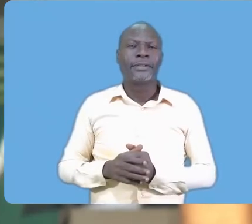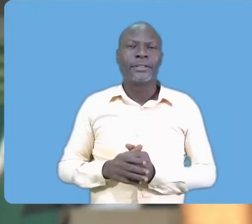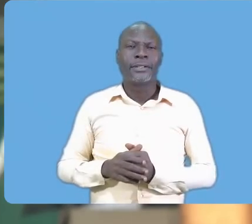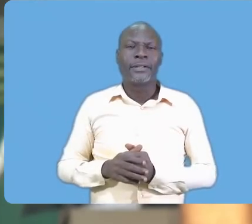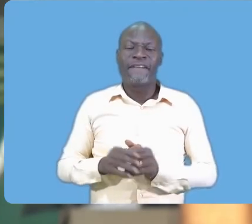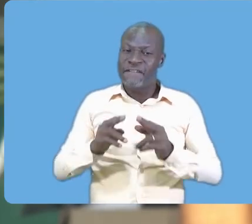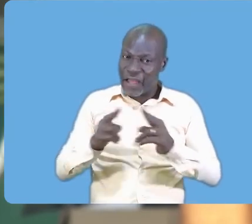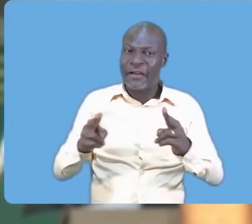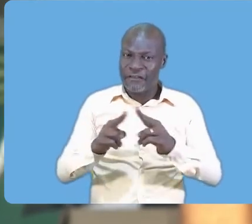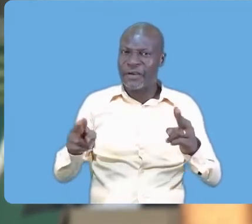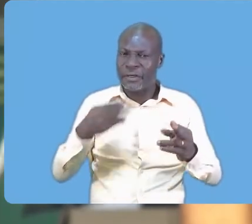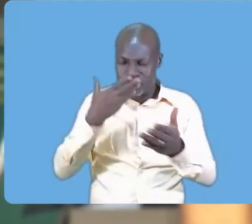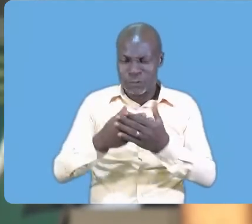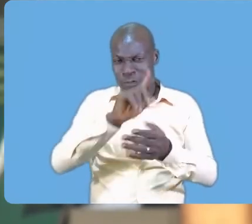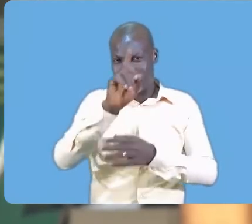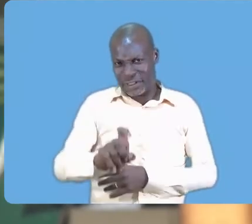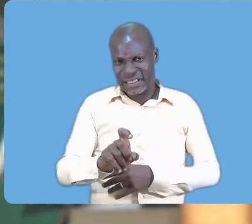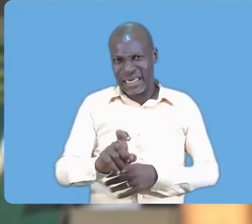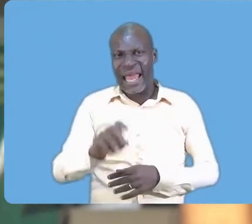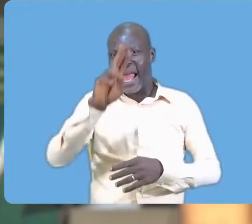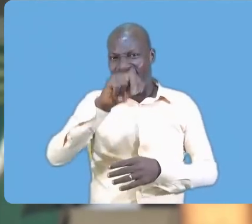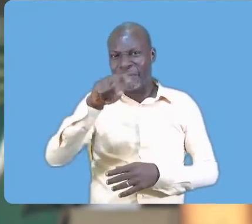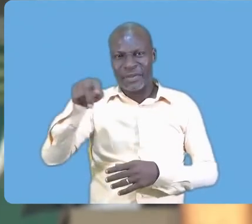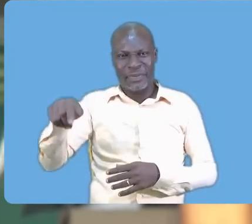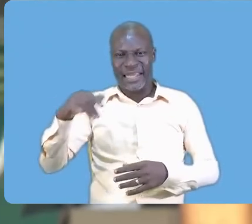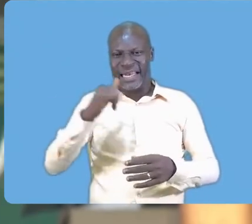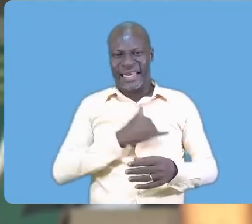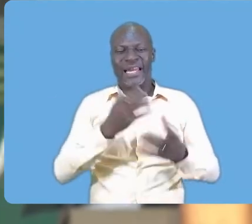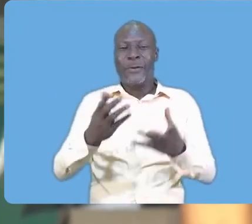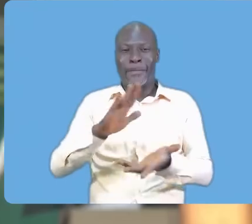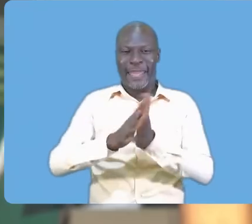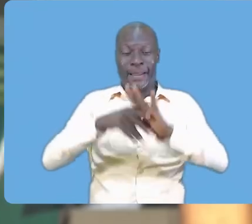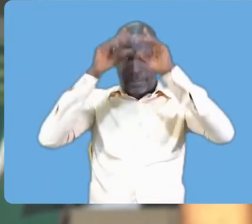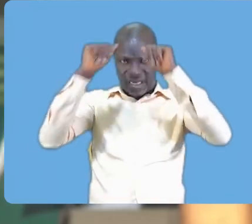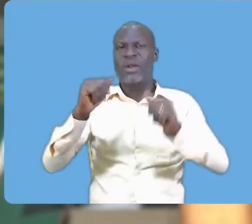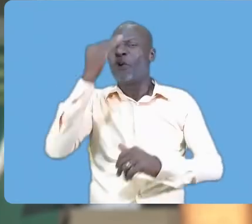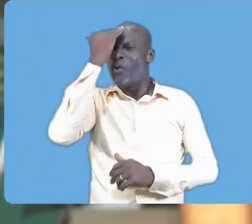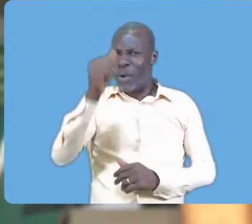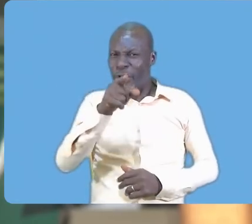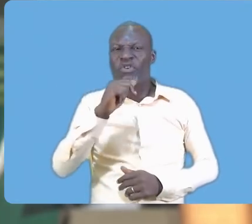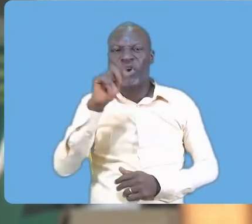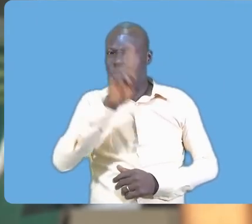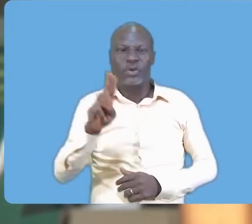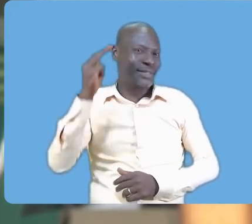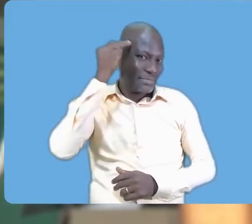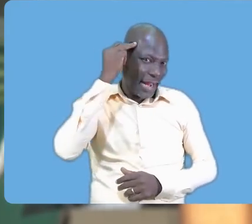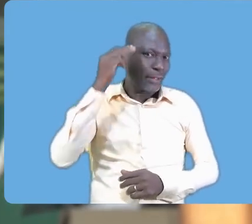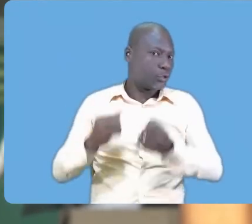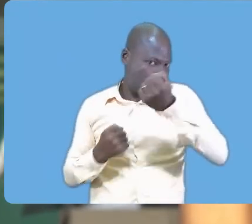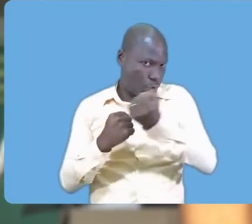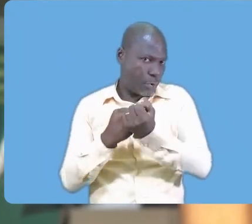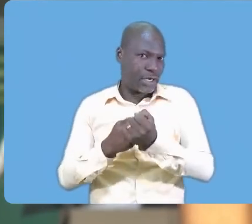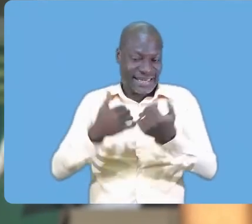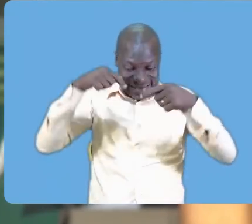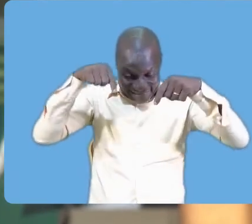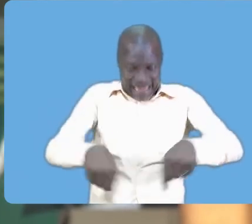legitimate question. And the MPP for so many abri flag bearership na se for no aban moka ho